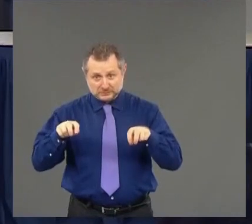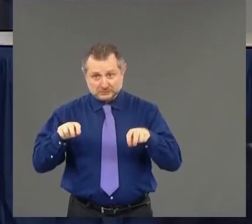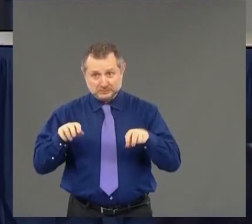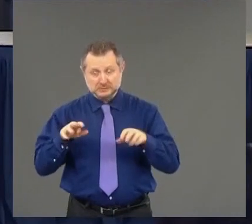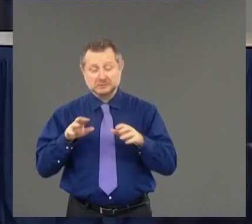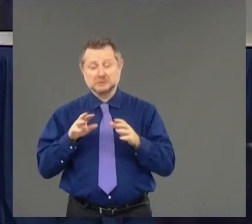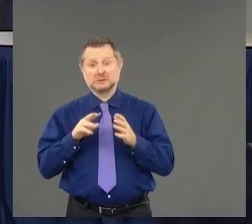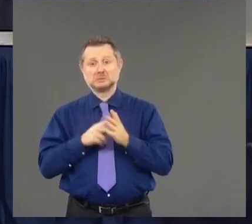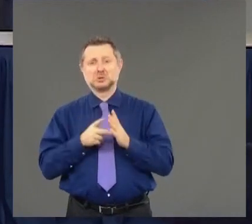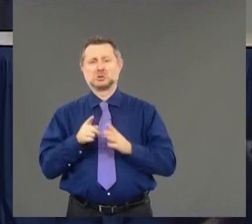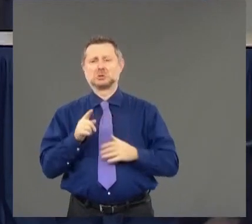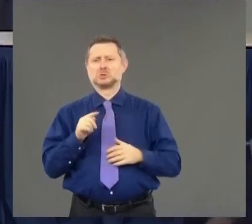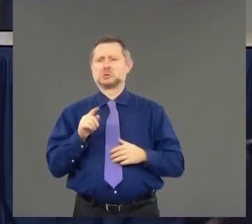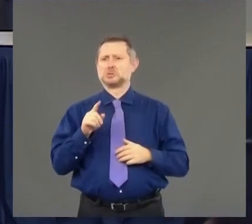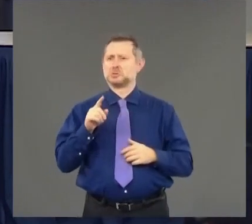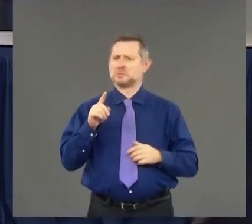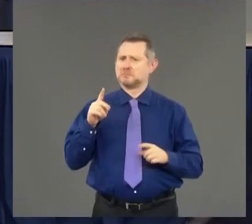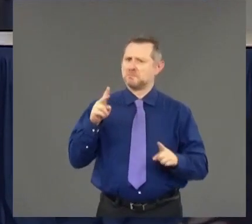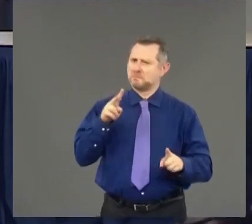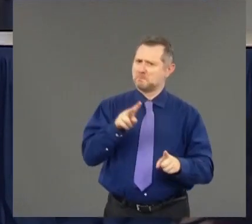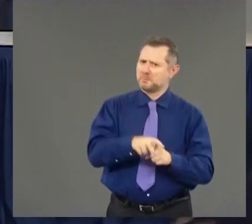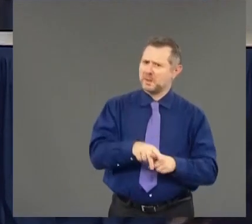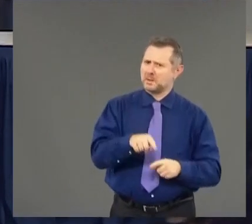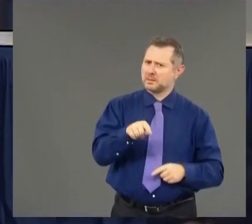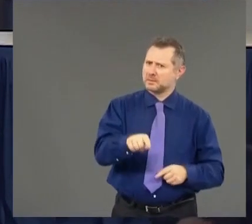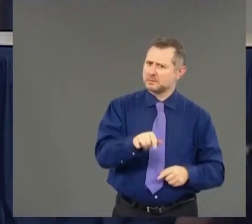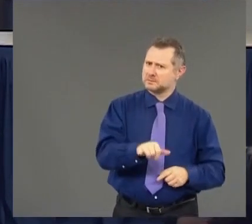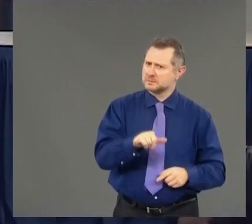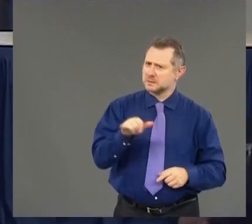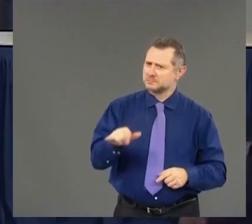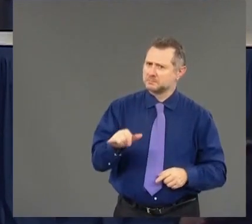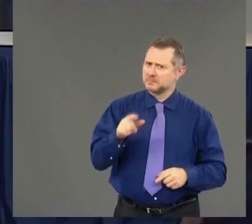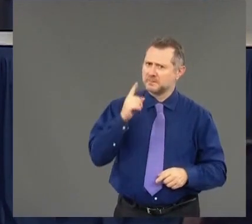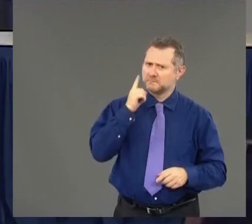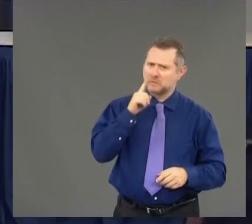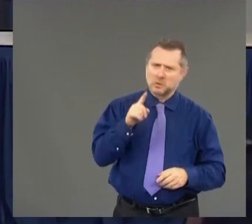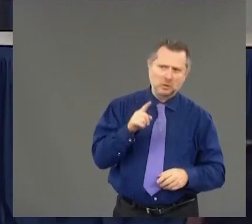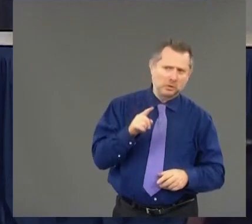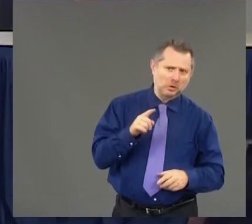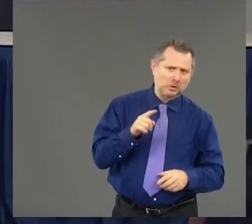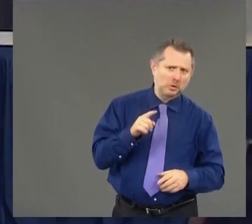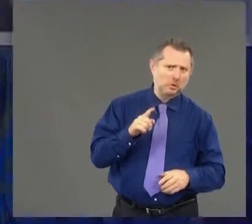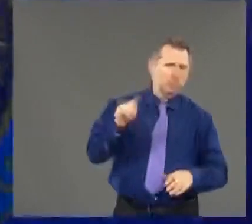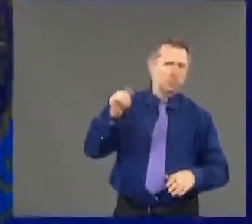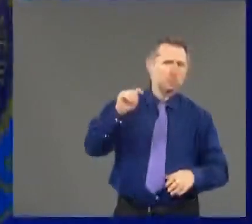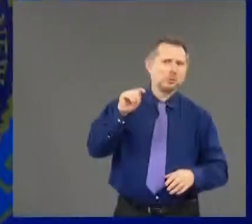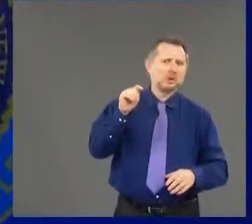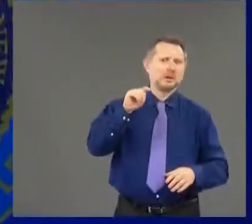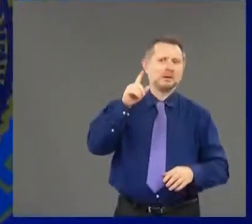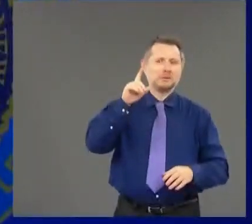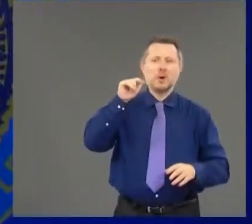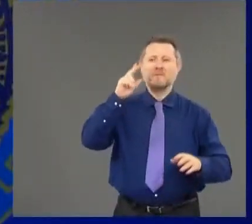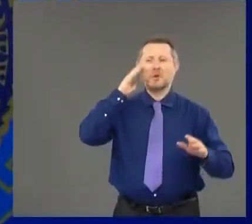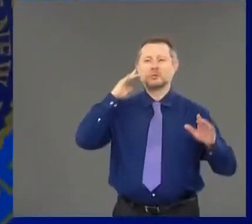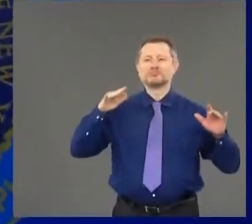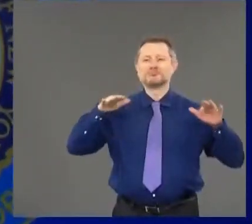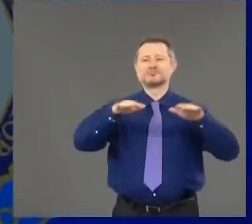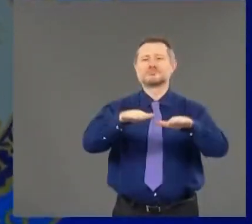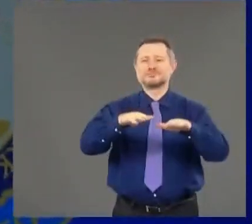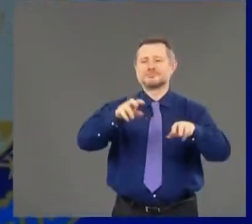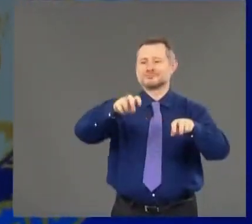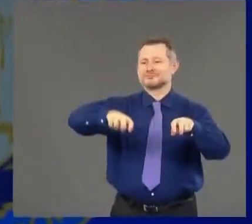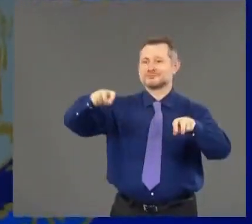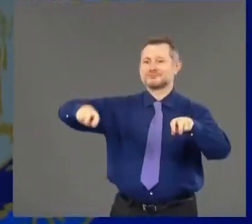should also be carried forward into laboratory settings? So the recommendation is sort of like you should be